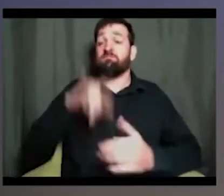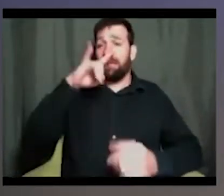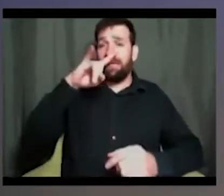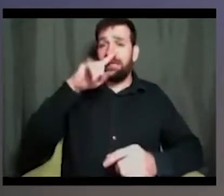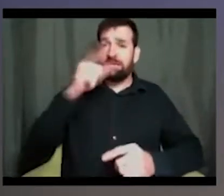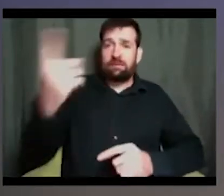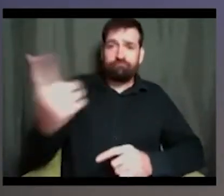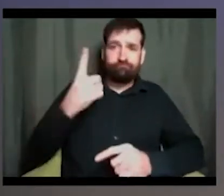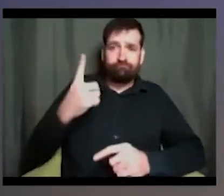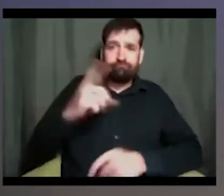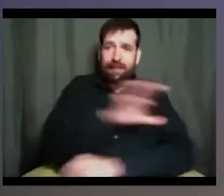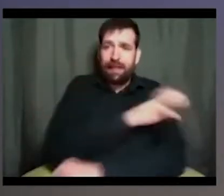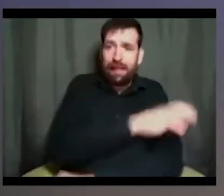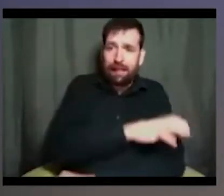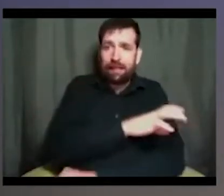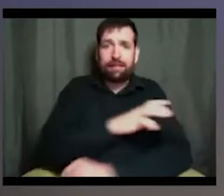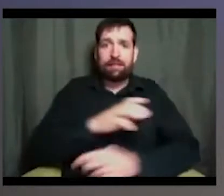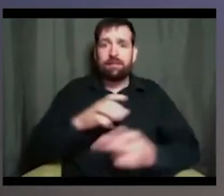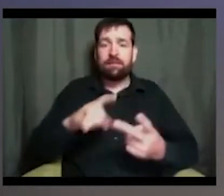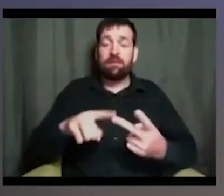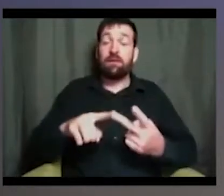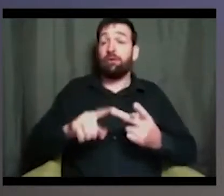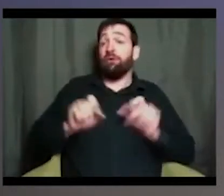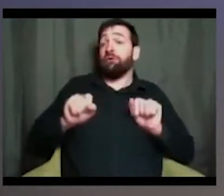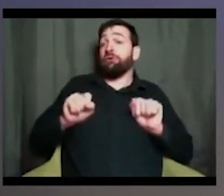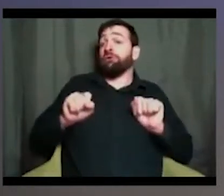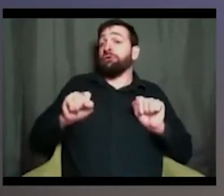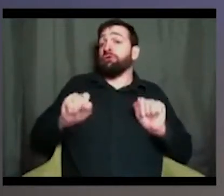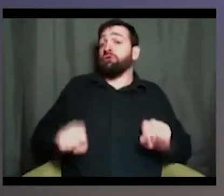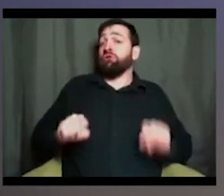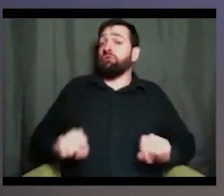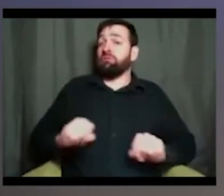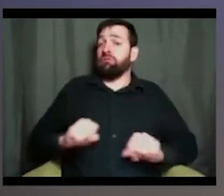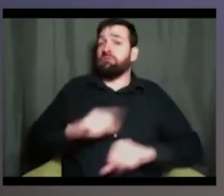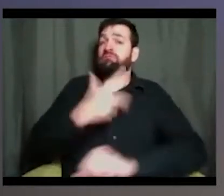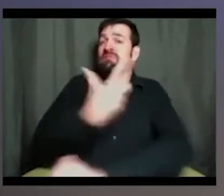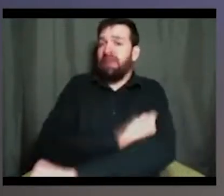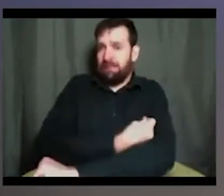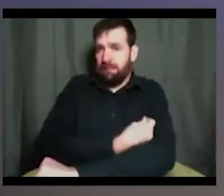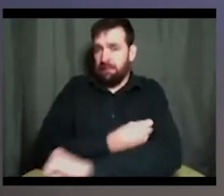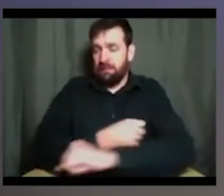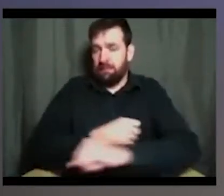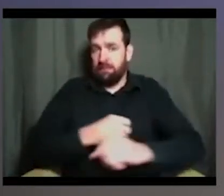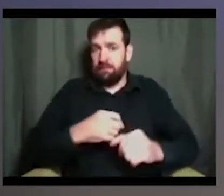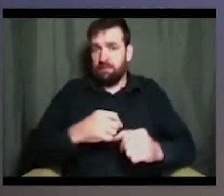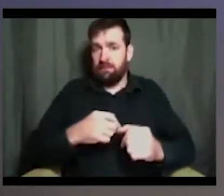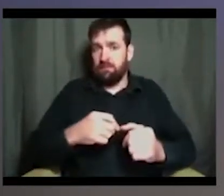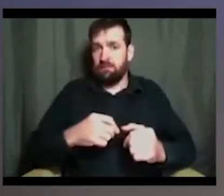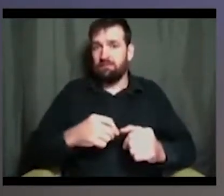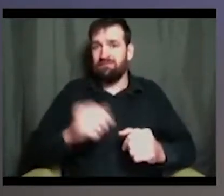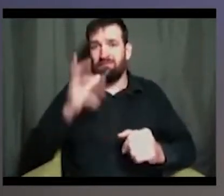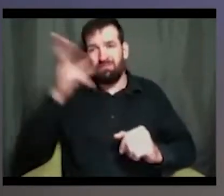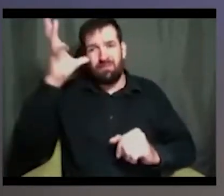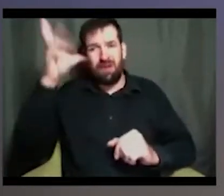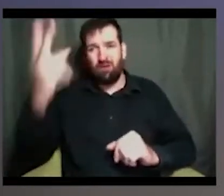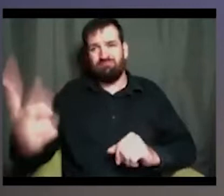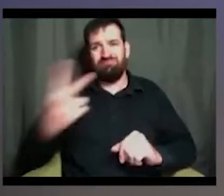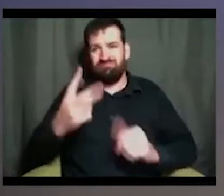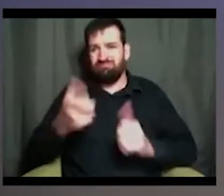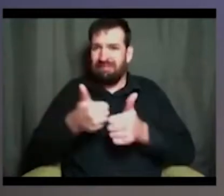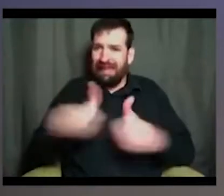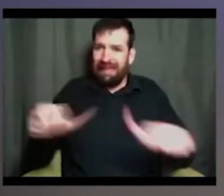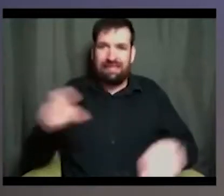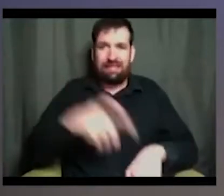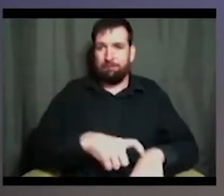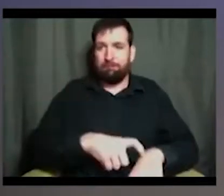and we could be vaccinating them at that point, they're going to have a parent with them almost any time then, or a